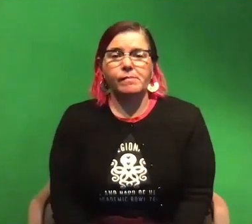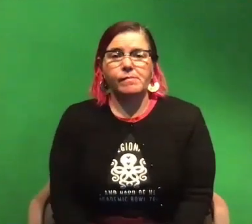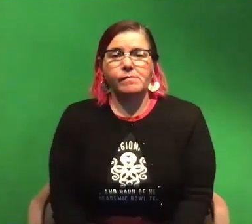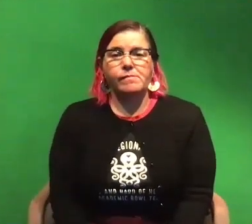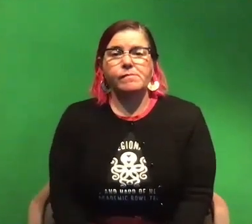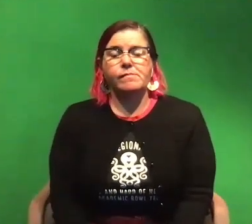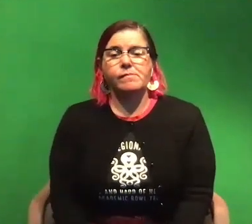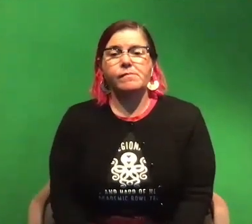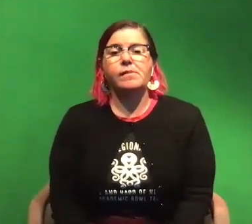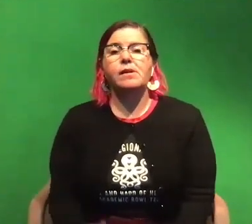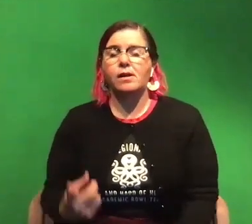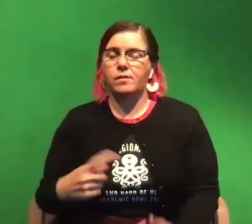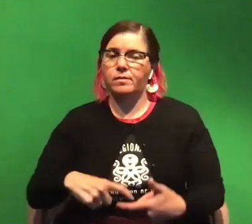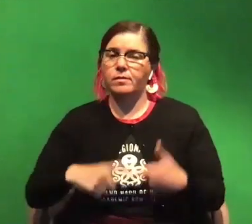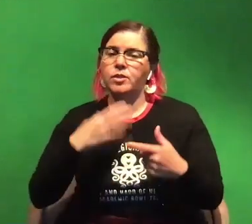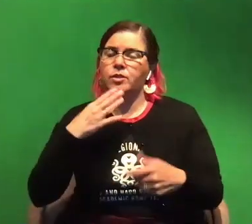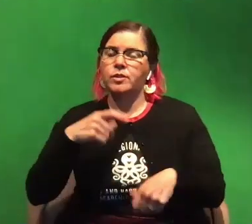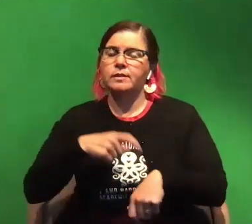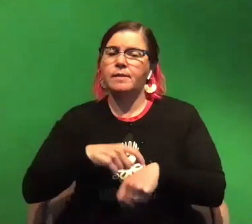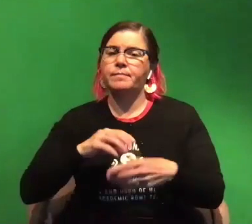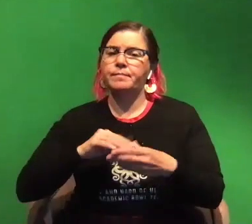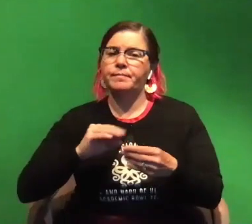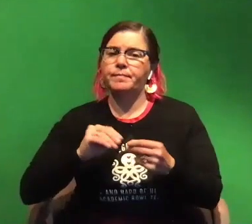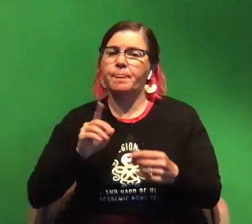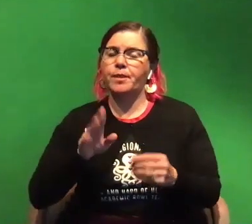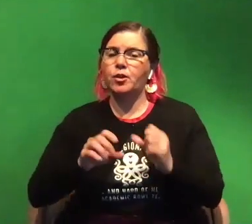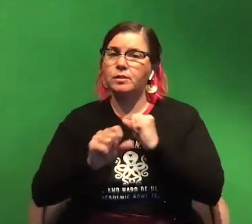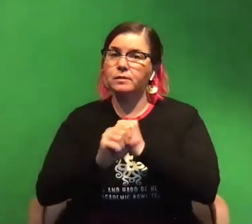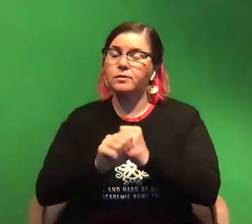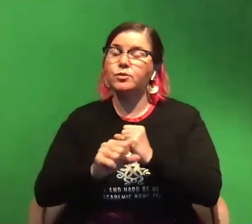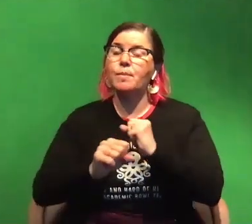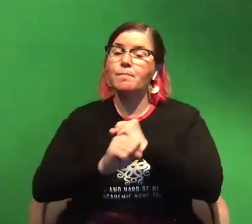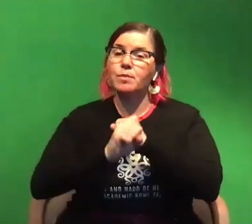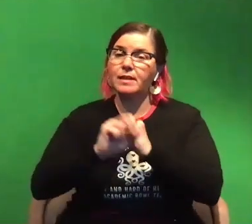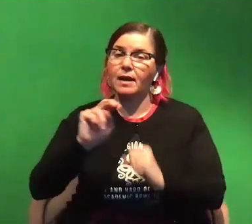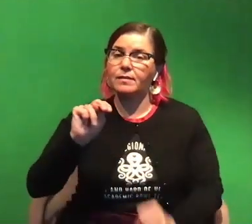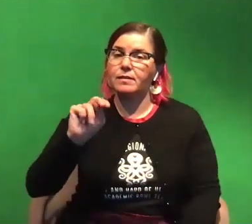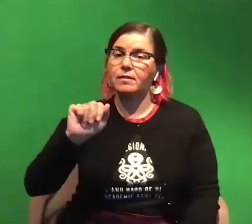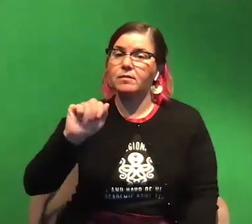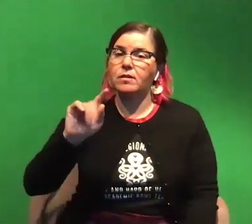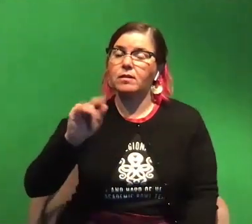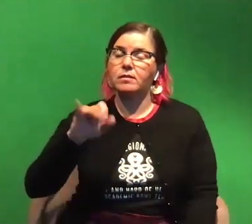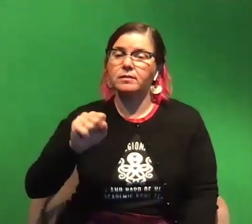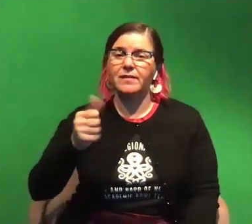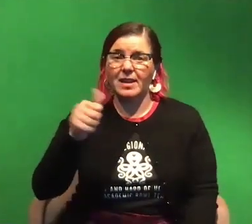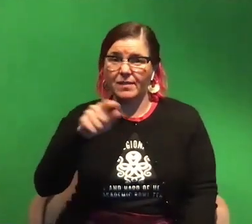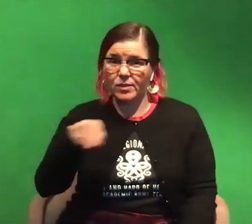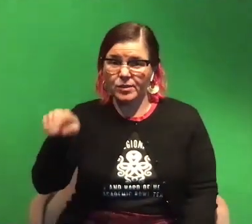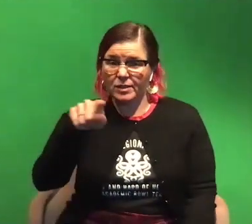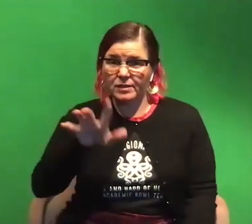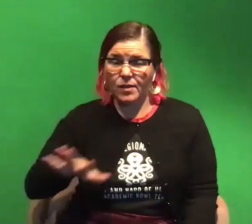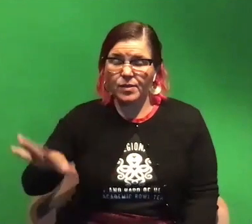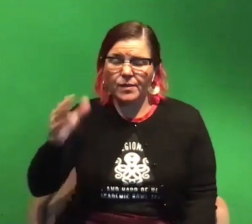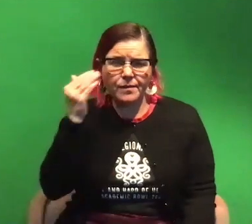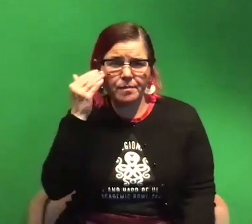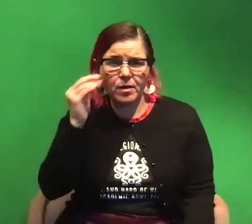good time too, Sarah, to mention that that's a good plug to protect the Nautilus. Yes. If any of you out there are familiar with